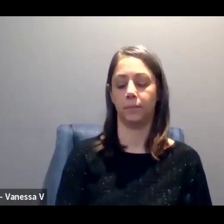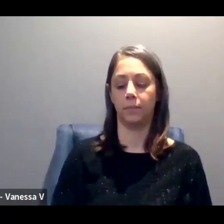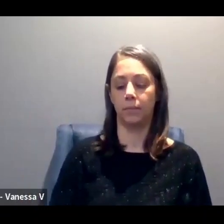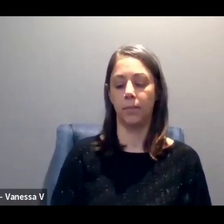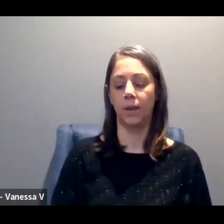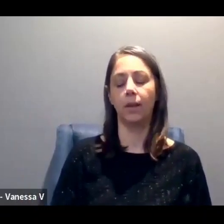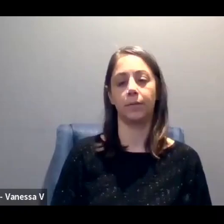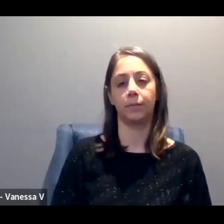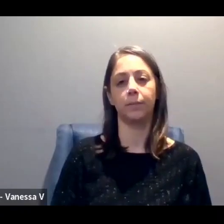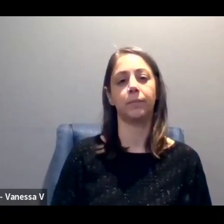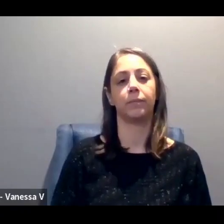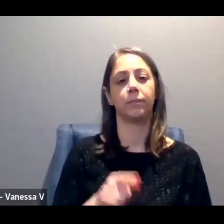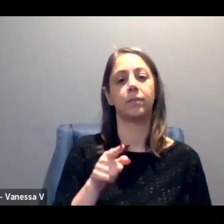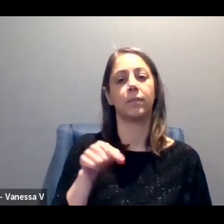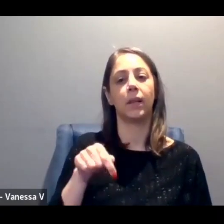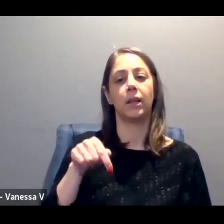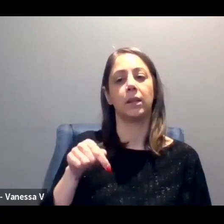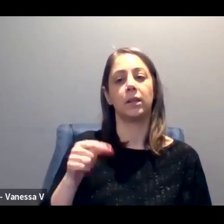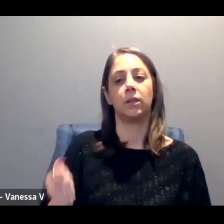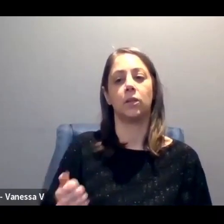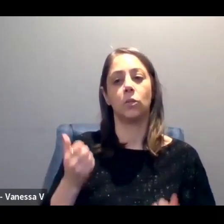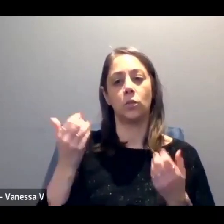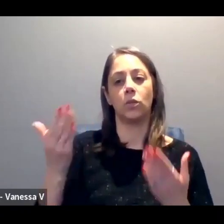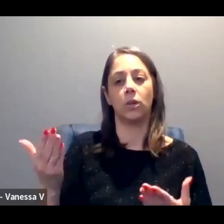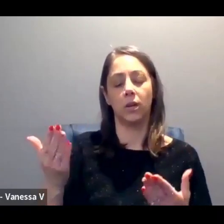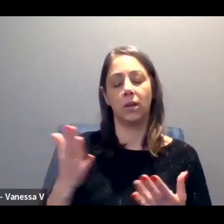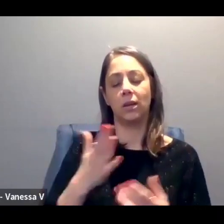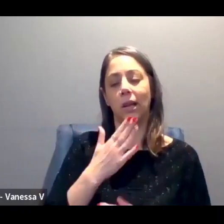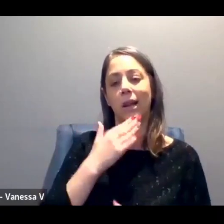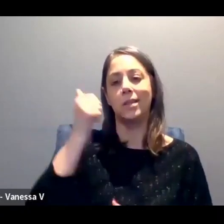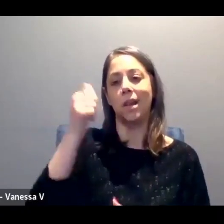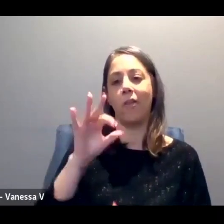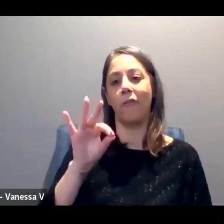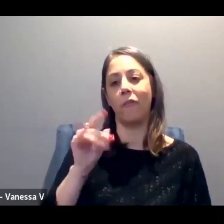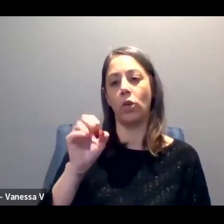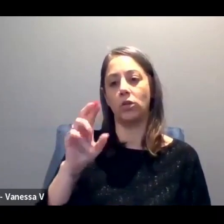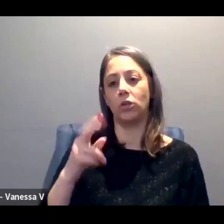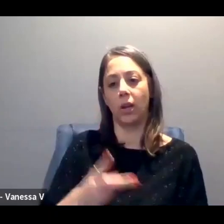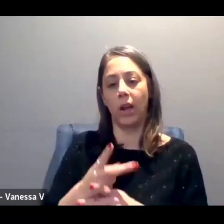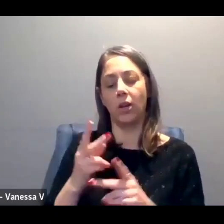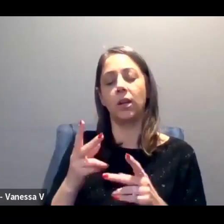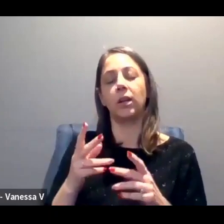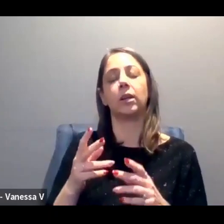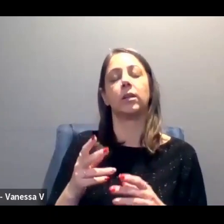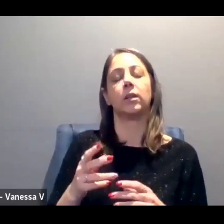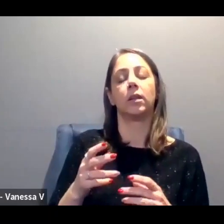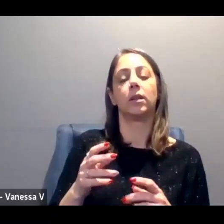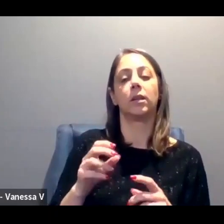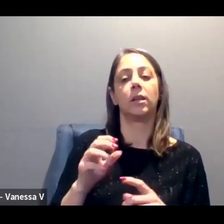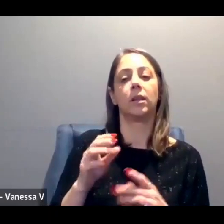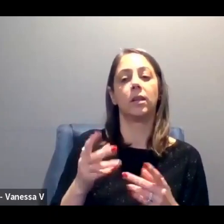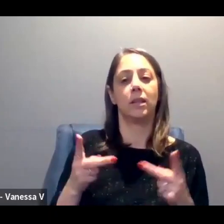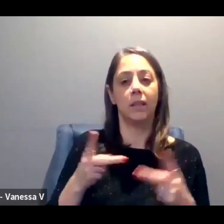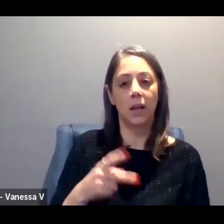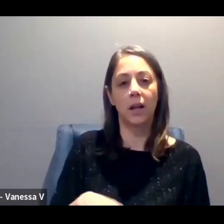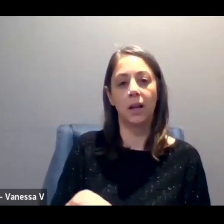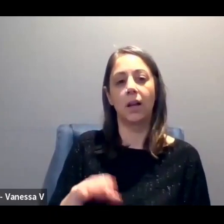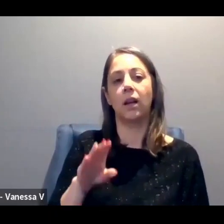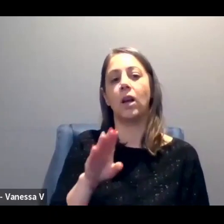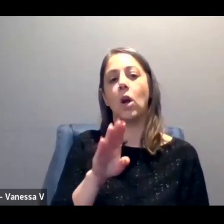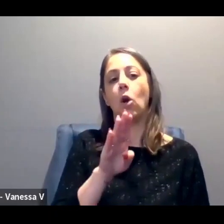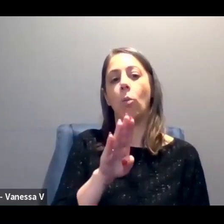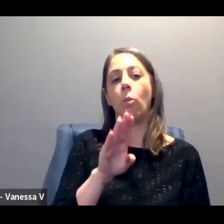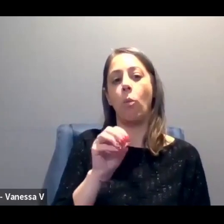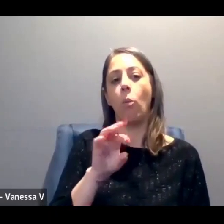yeah, again, this is provided in kind of an adult foster care setting or community residential setting, board and lodging